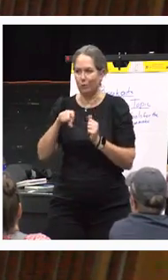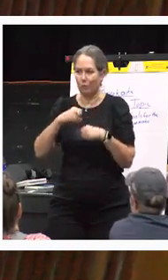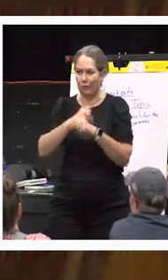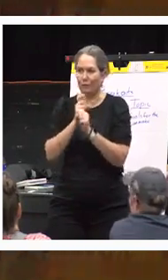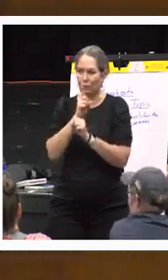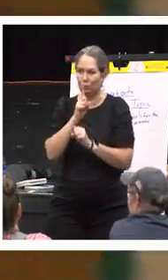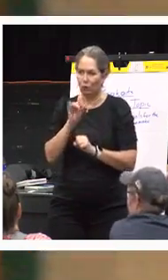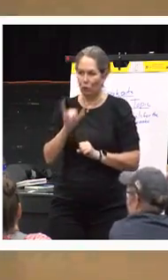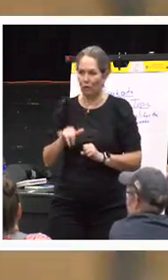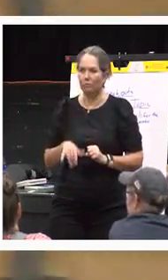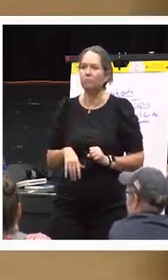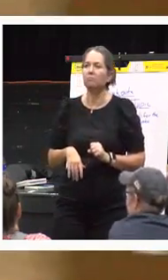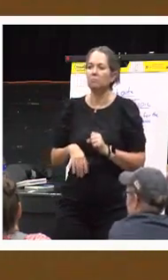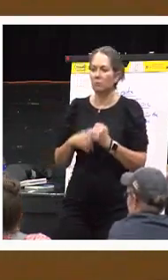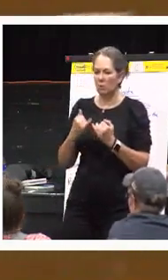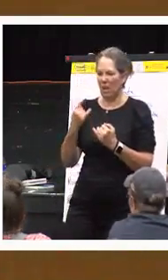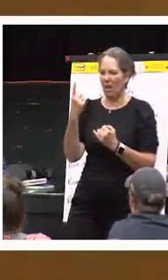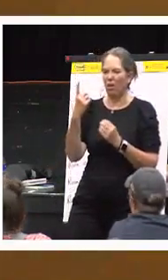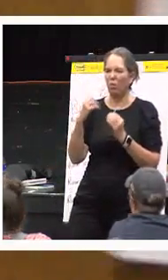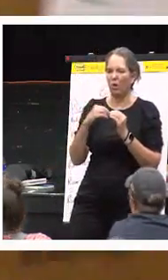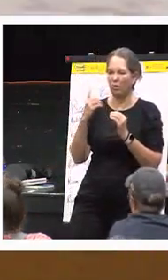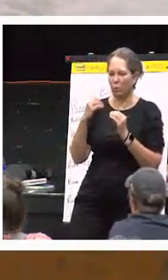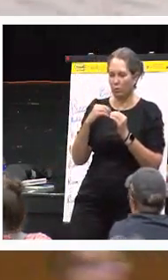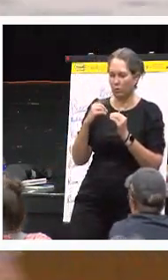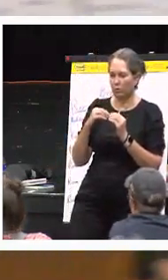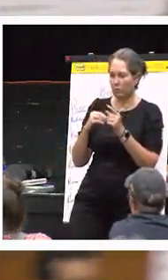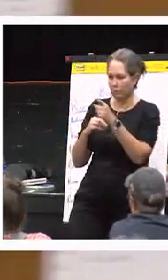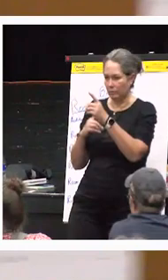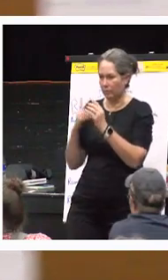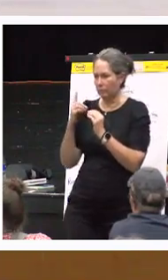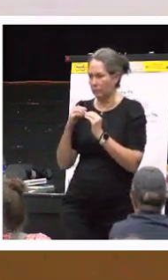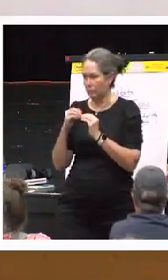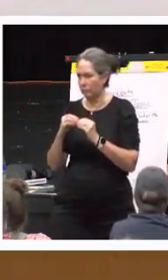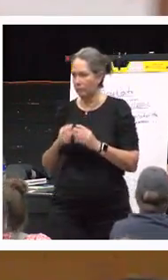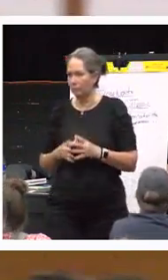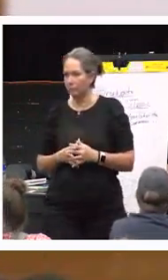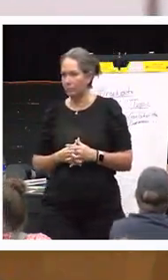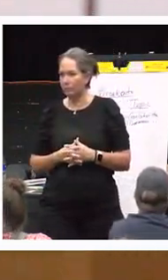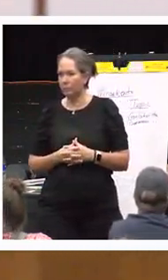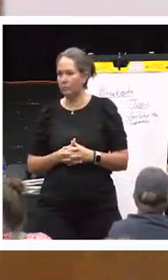That said, one last voice and then we will break.